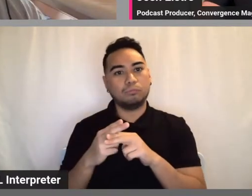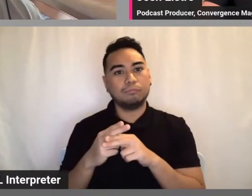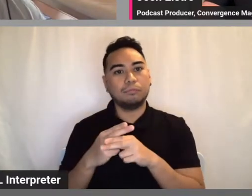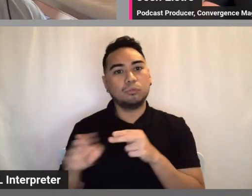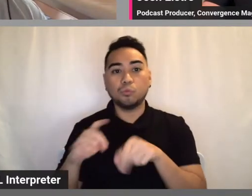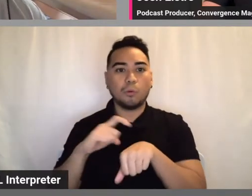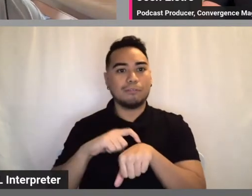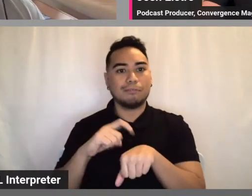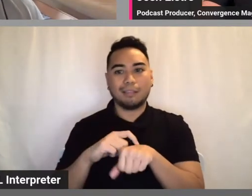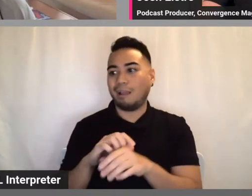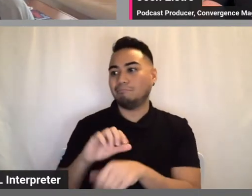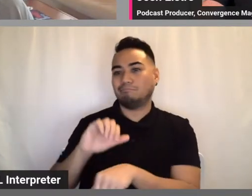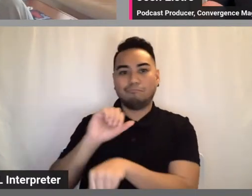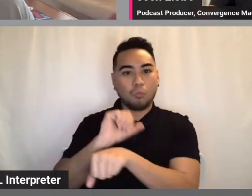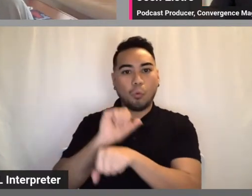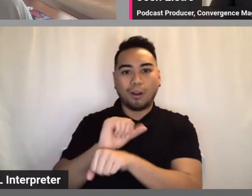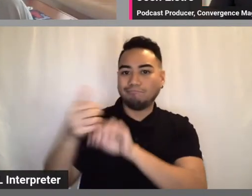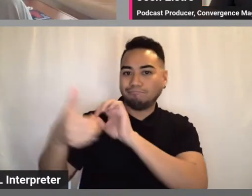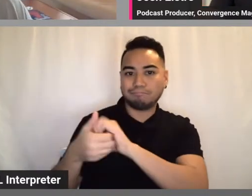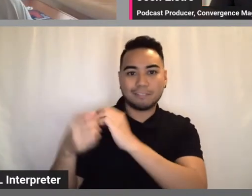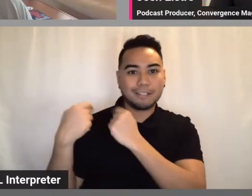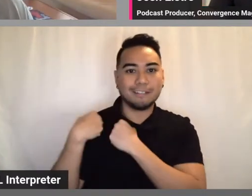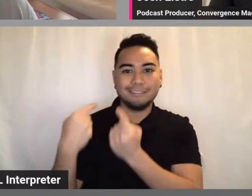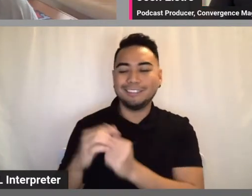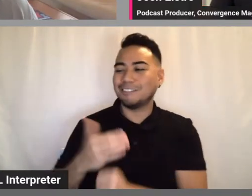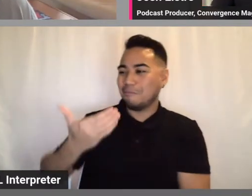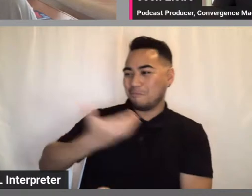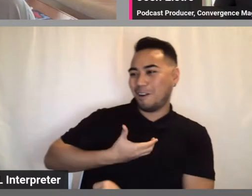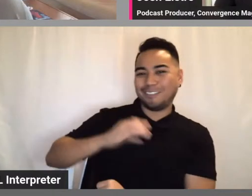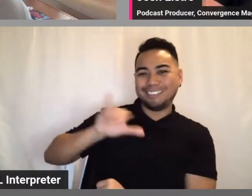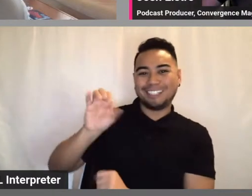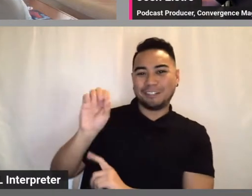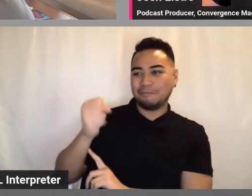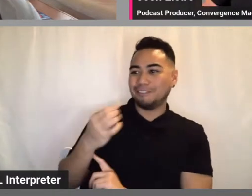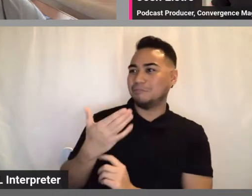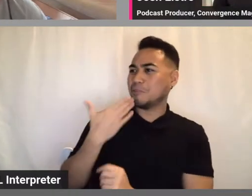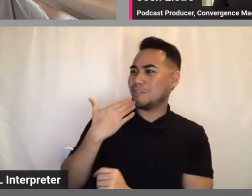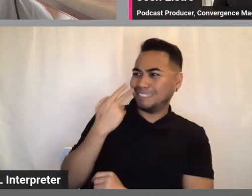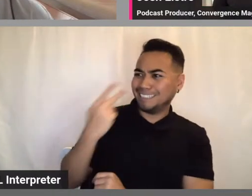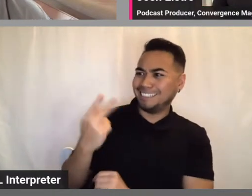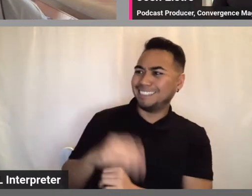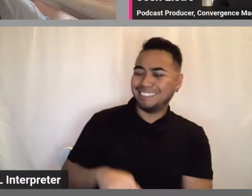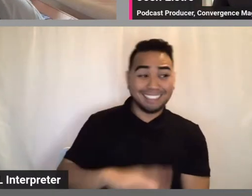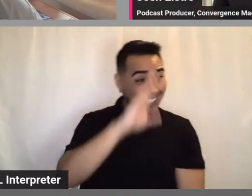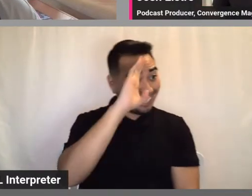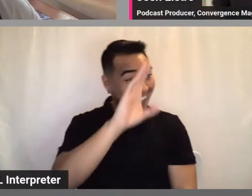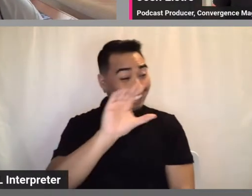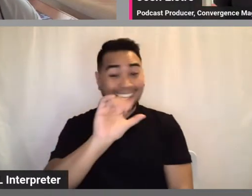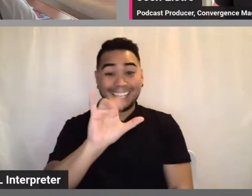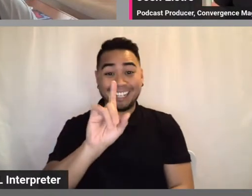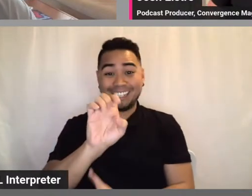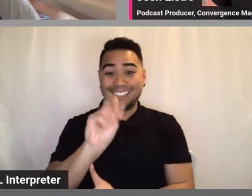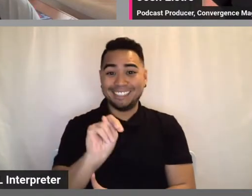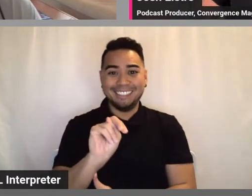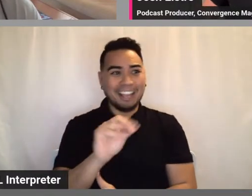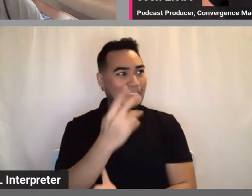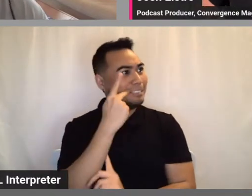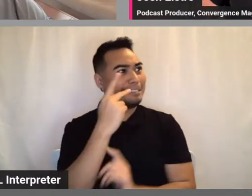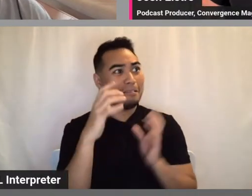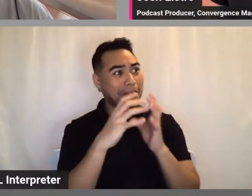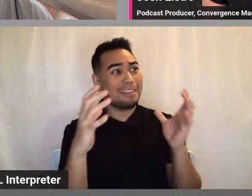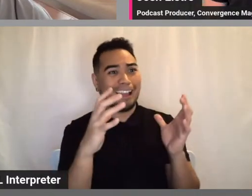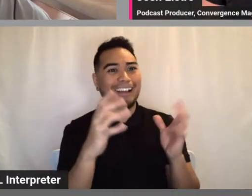together. So Josh, welcome. It's nice to see you. Hey, Caden. I see you a lot in this